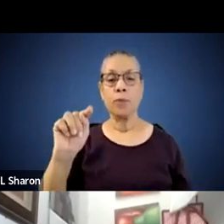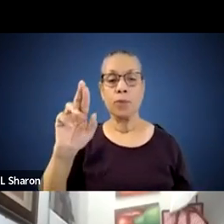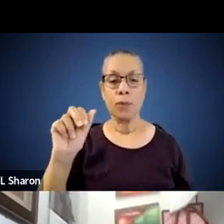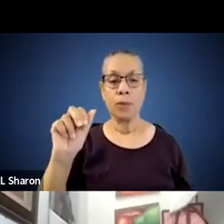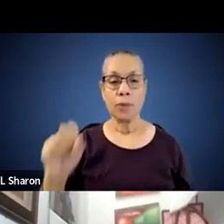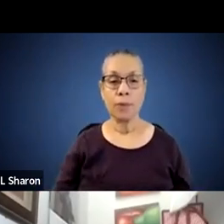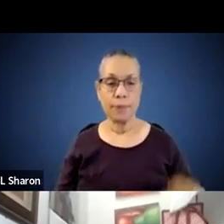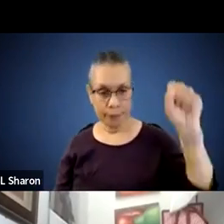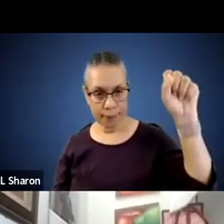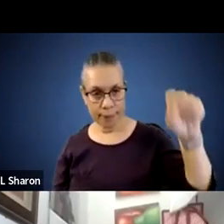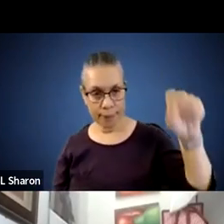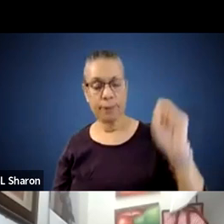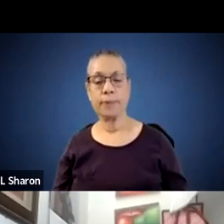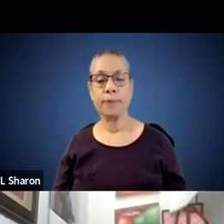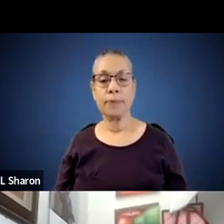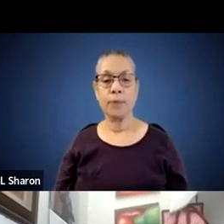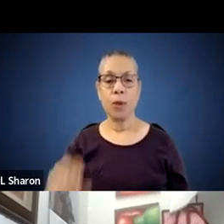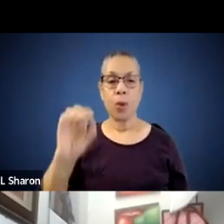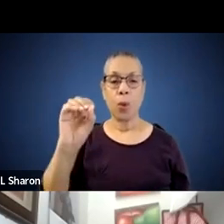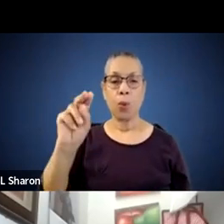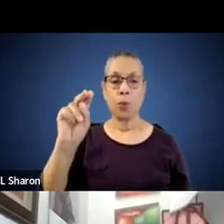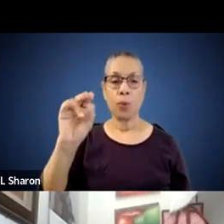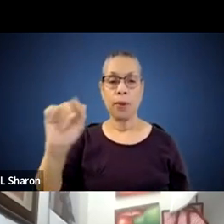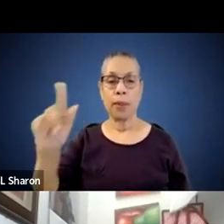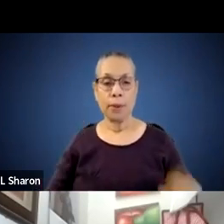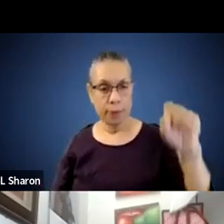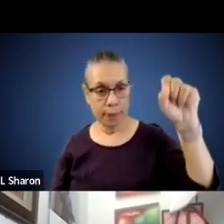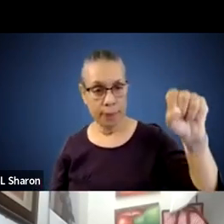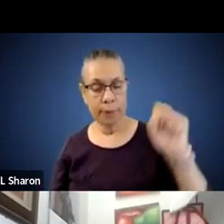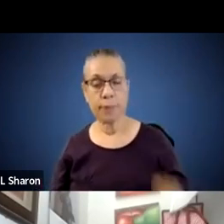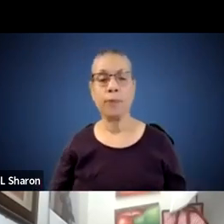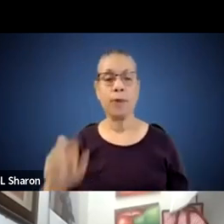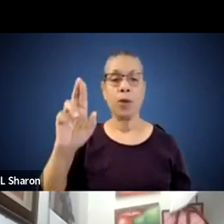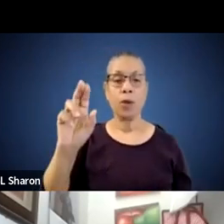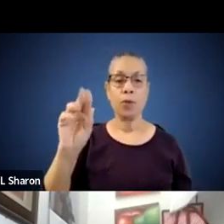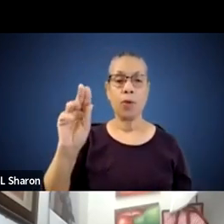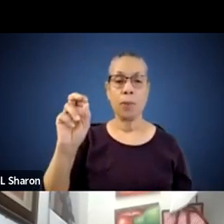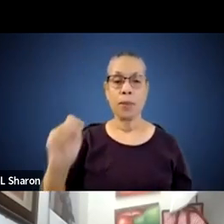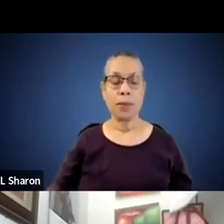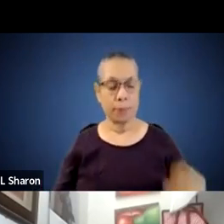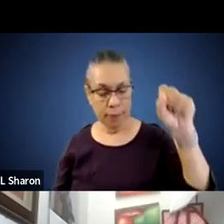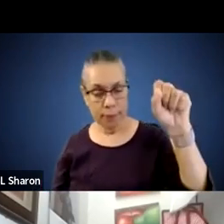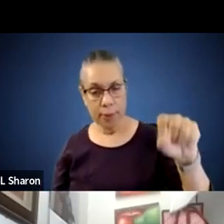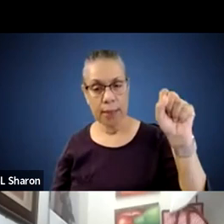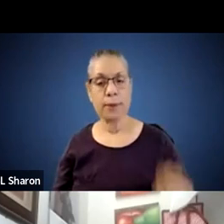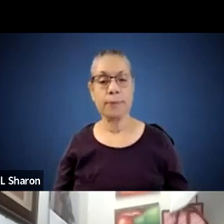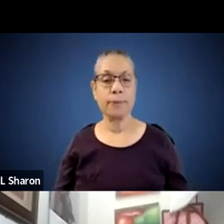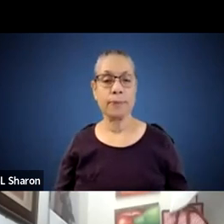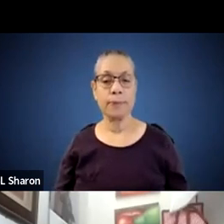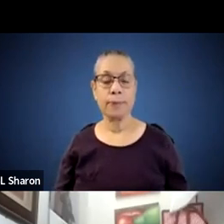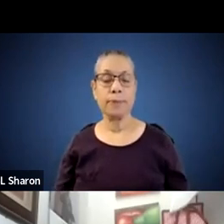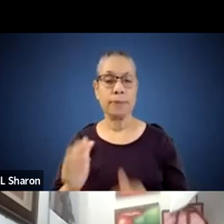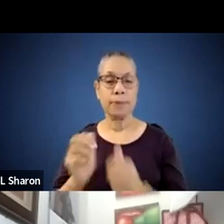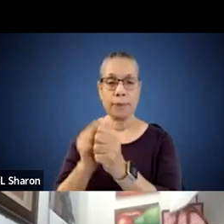yes Mr O'Neill yes Ms Robinson yes the